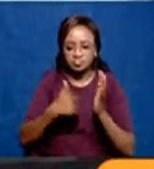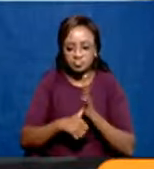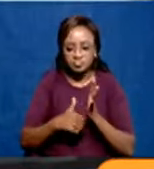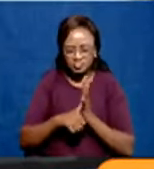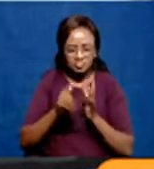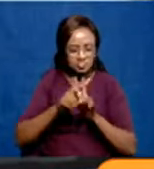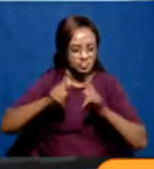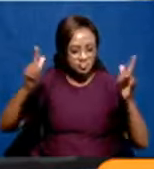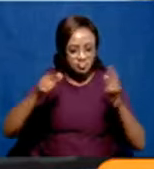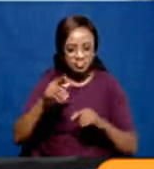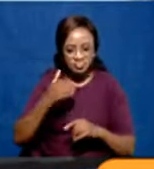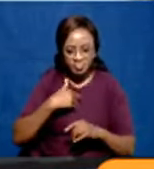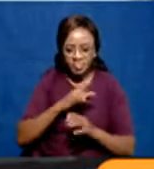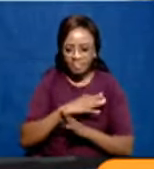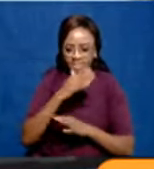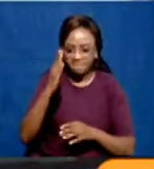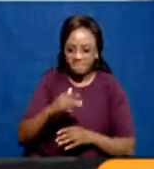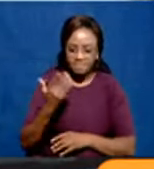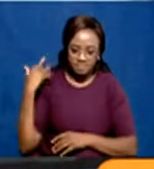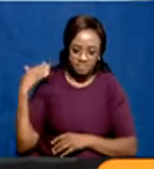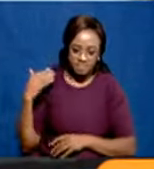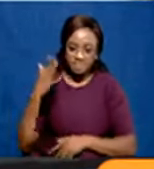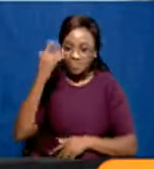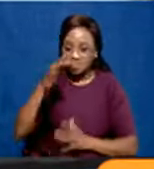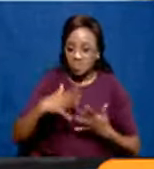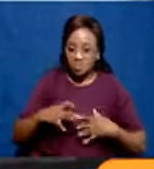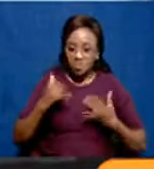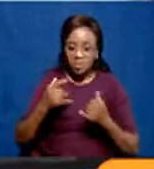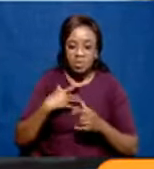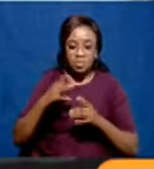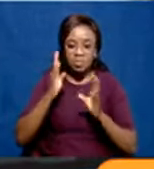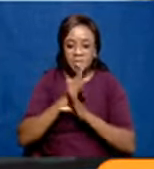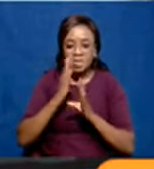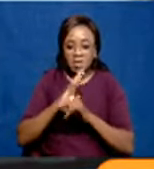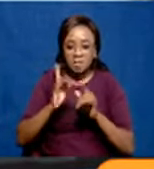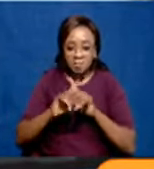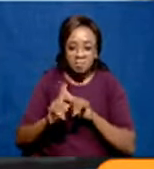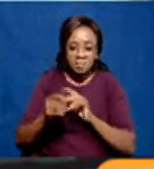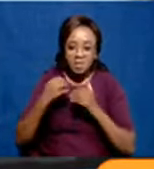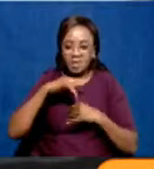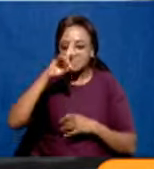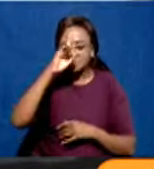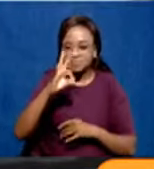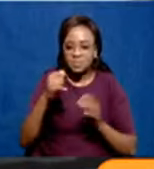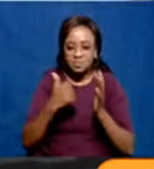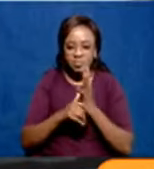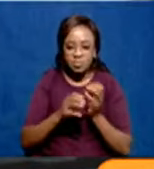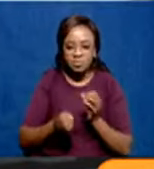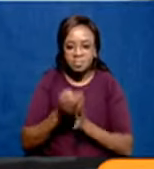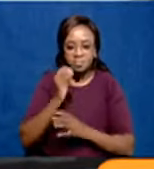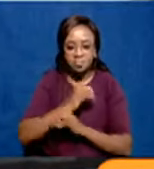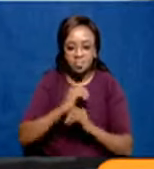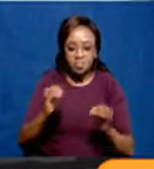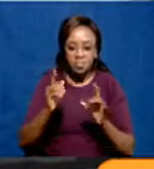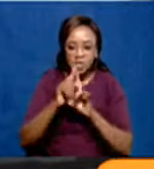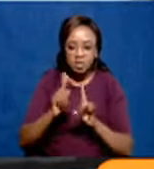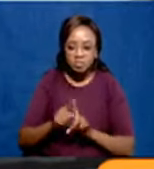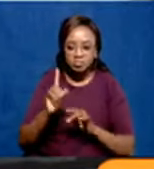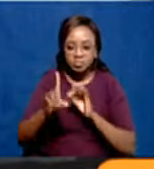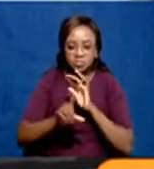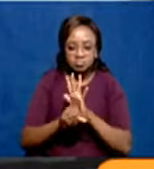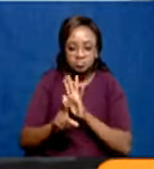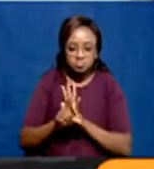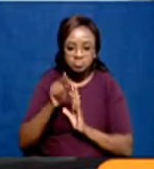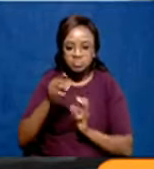I think we've not had in the past, because people have gotten away with it and there's been no serious consequence. In terms of the legislation is actually very